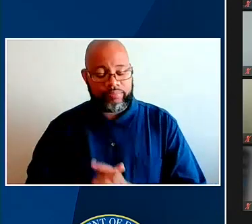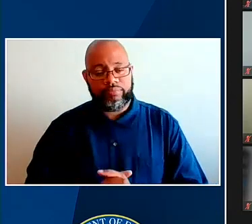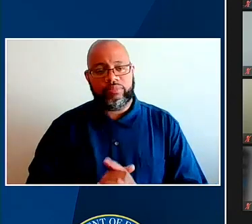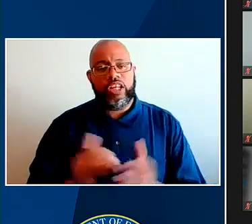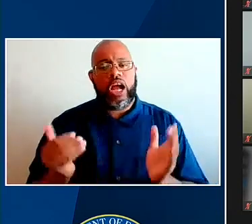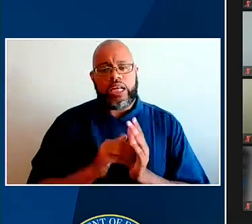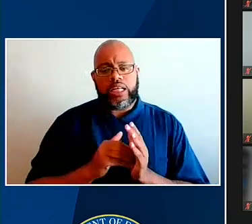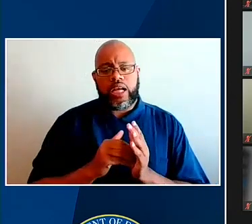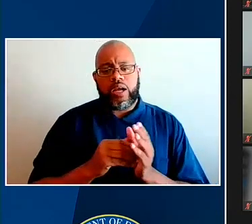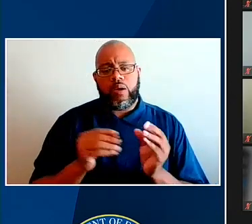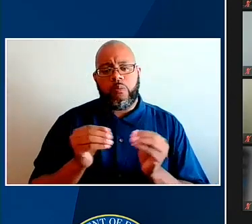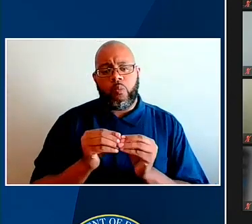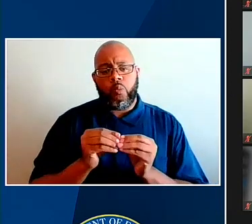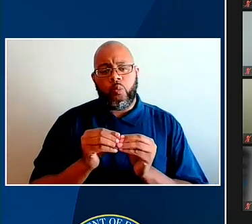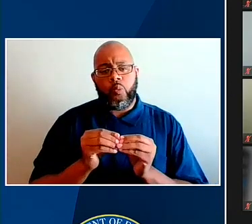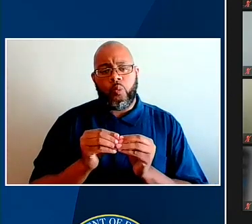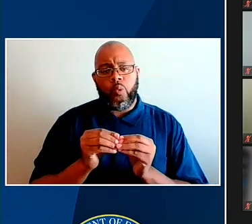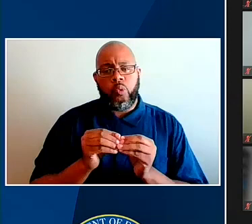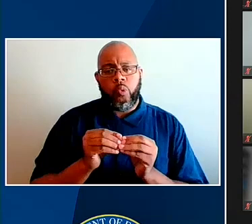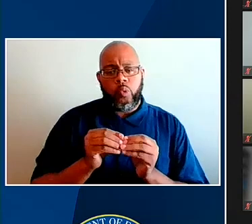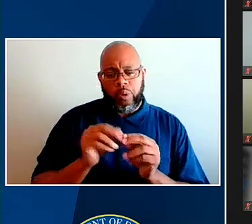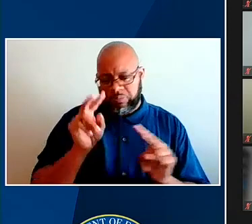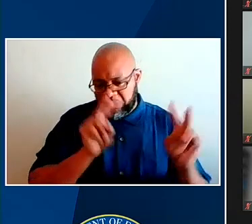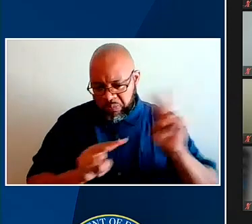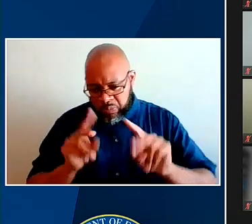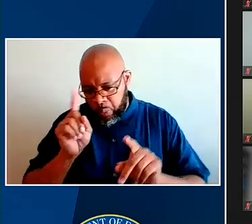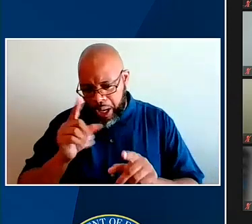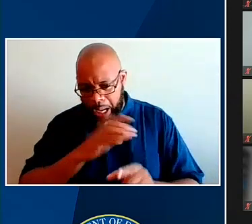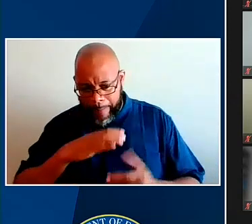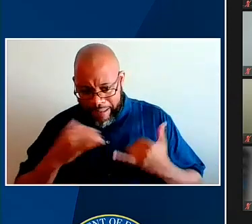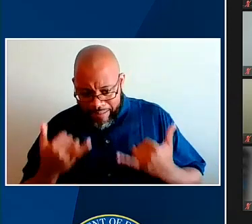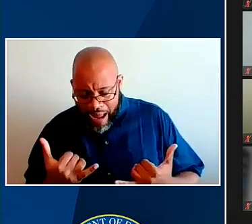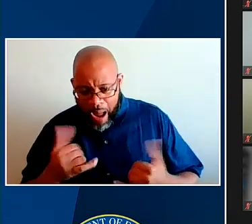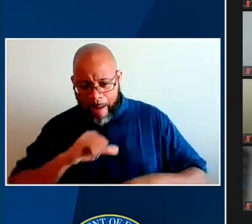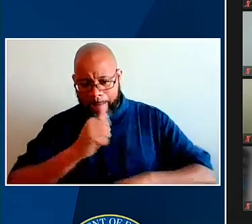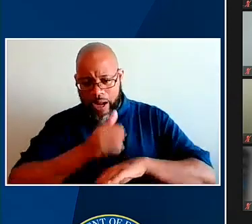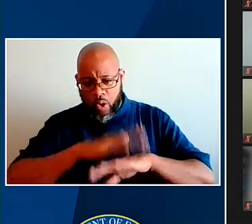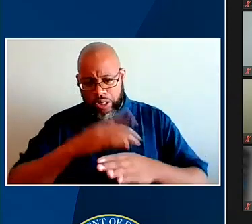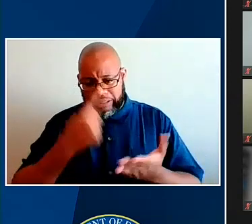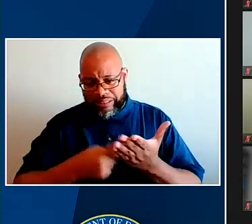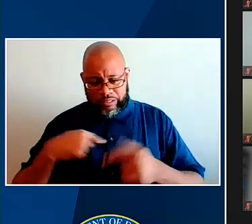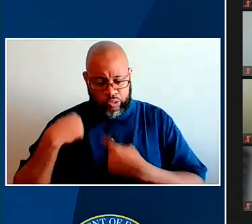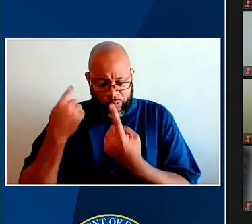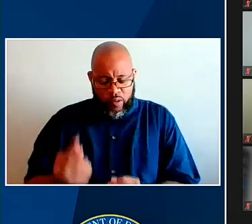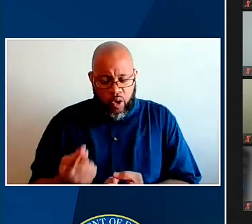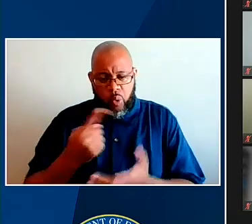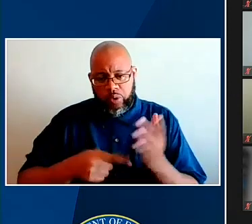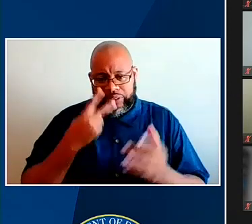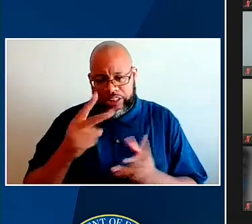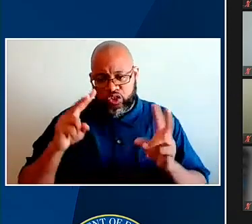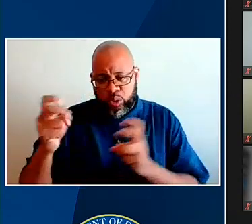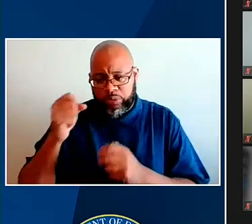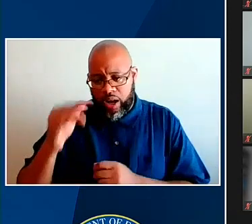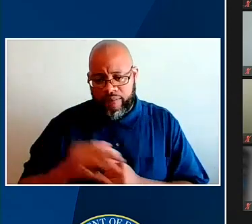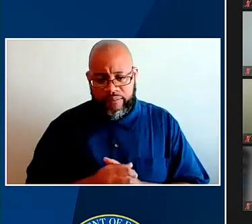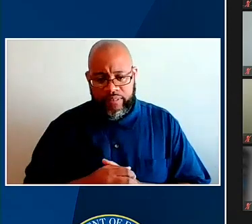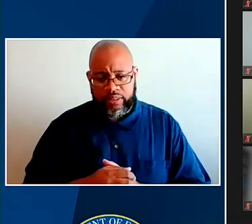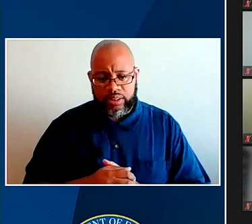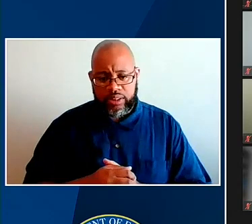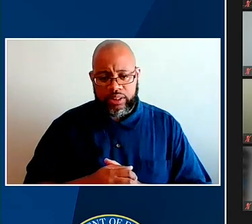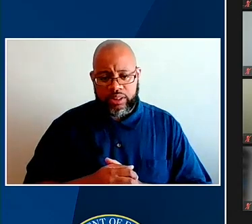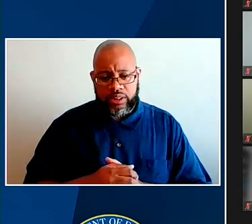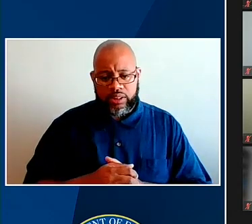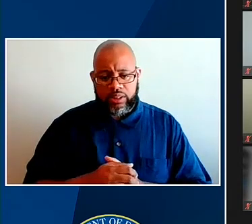a more informal read of where the committee is right now, based on the discussion we've had thus far and what you've seen in terms of the reg